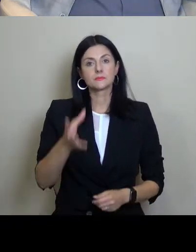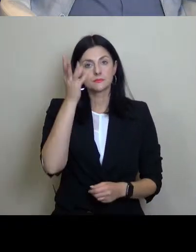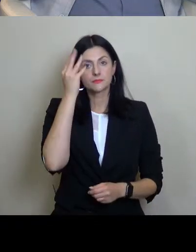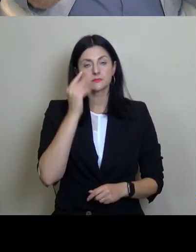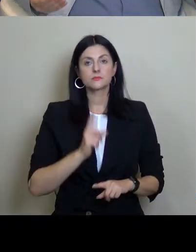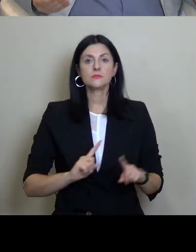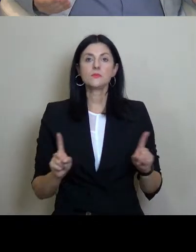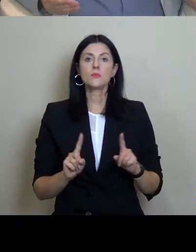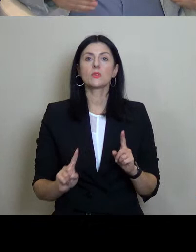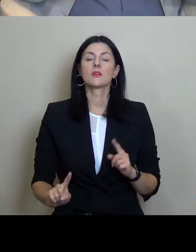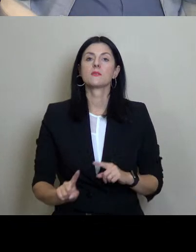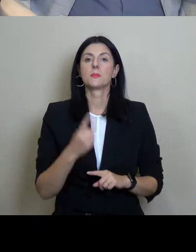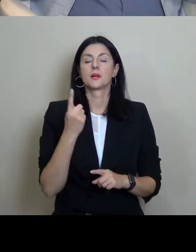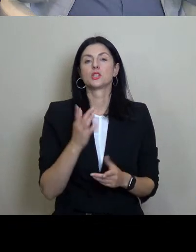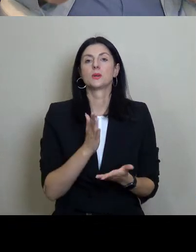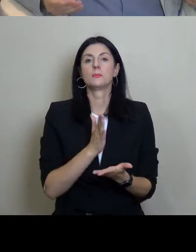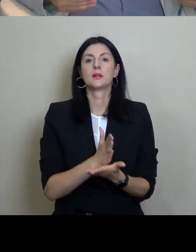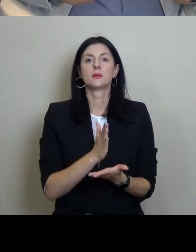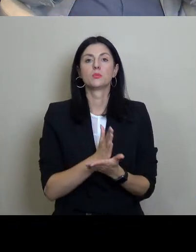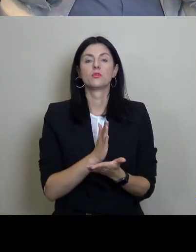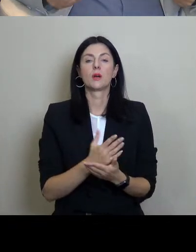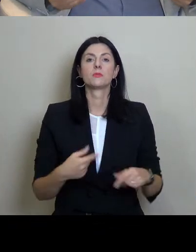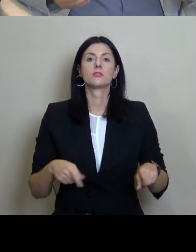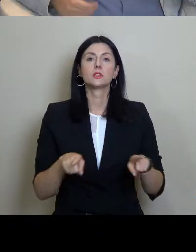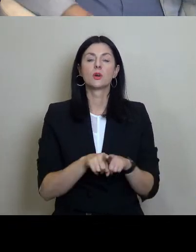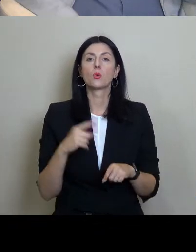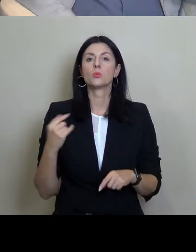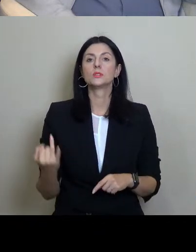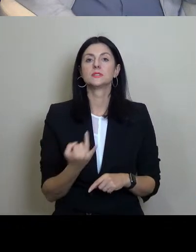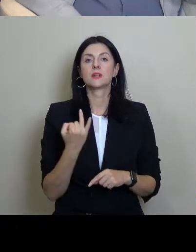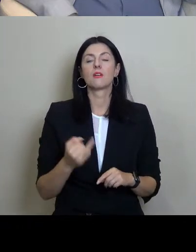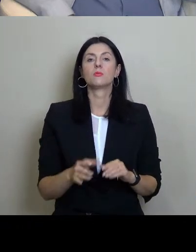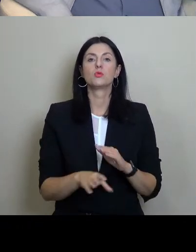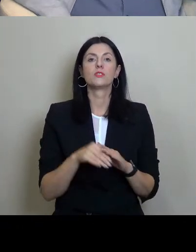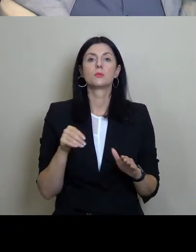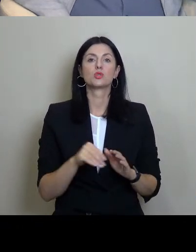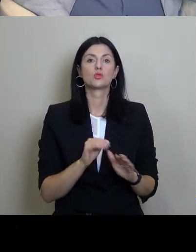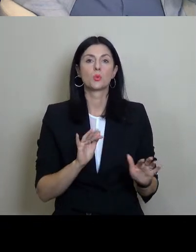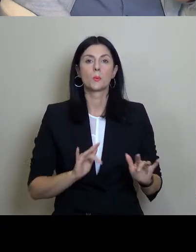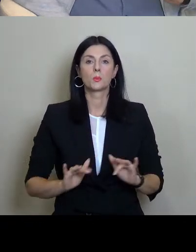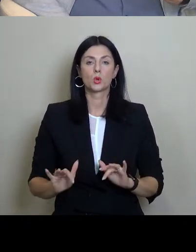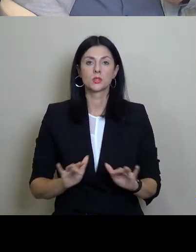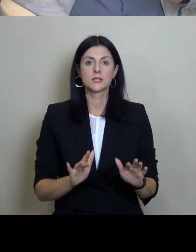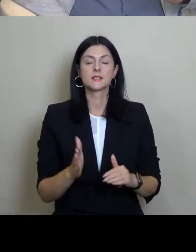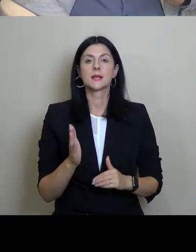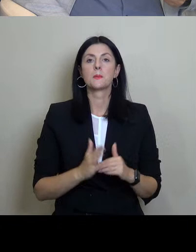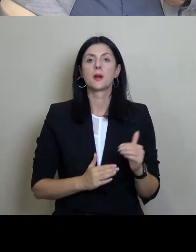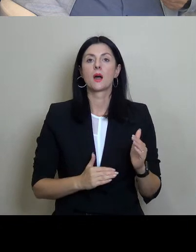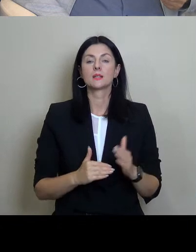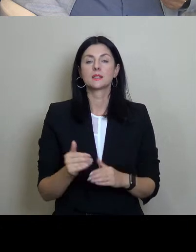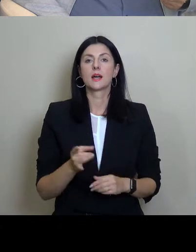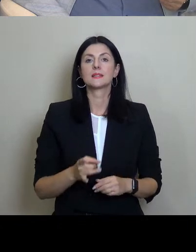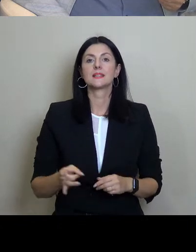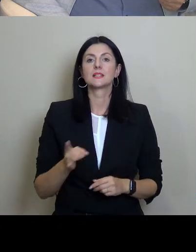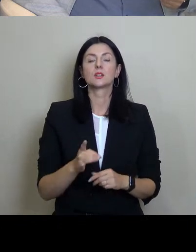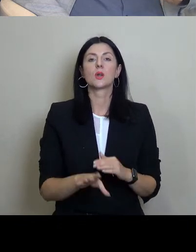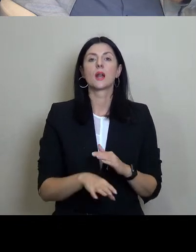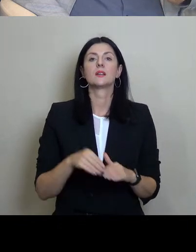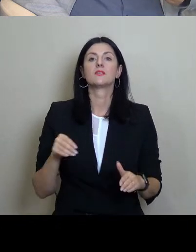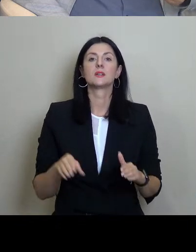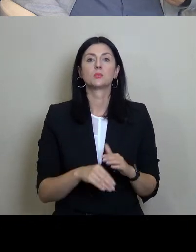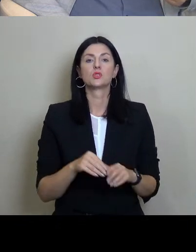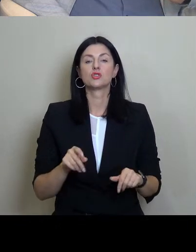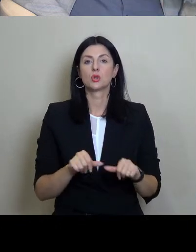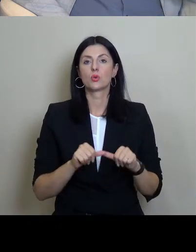But given the fact that we are going to have elections under this system,